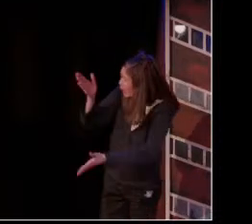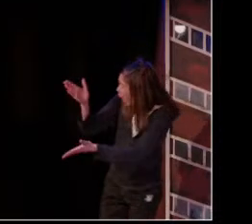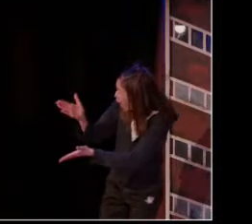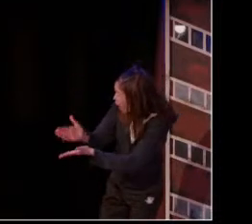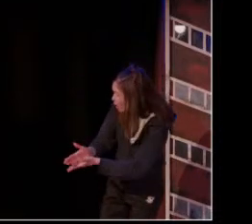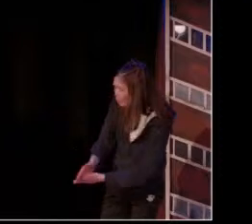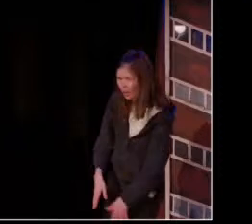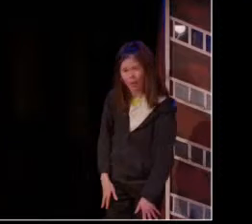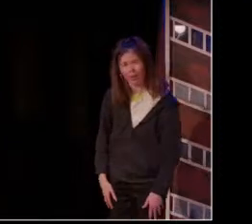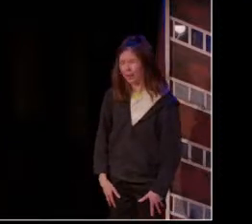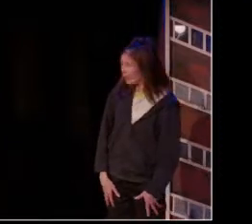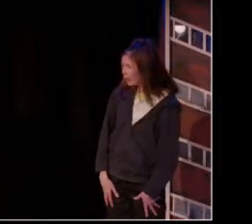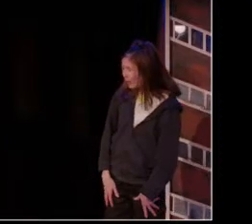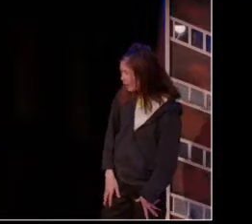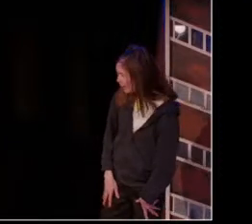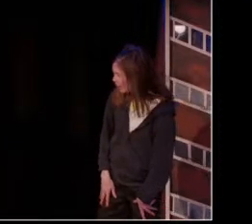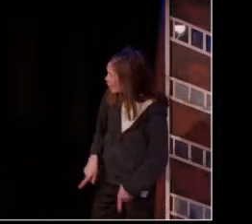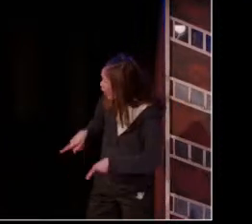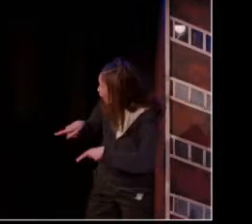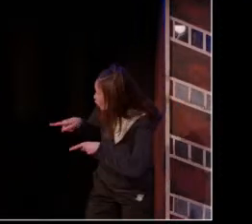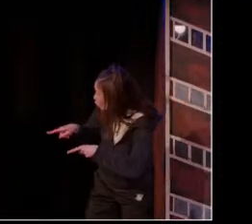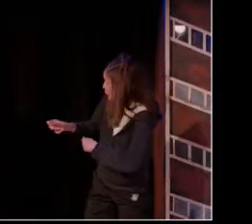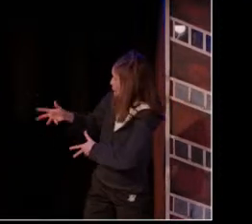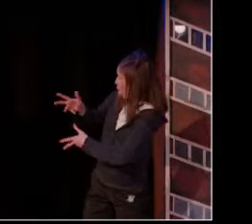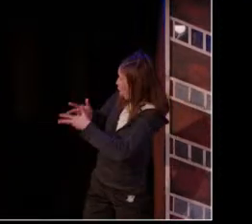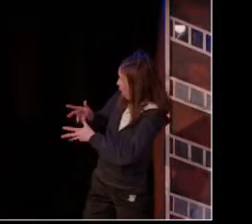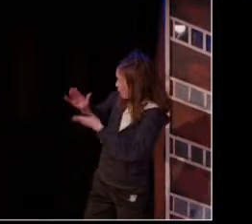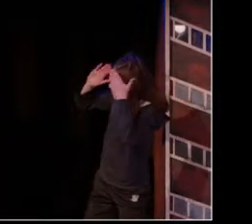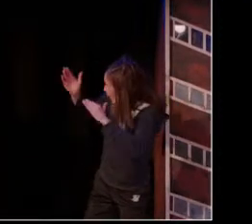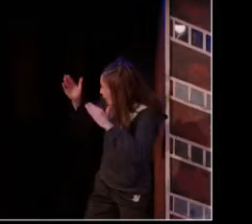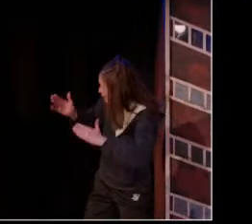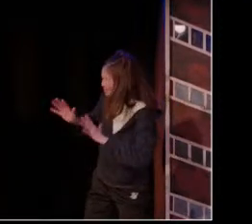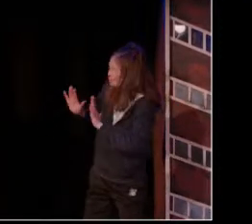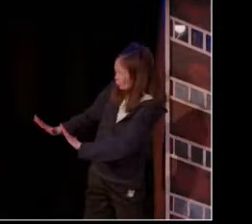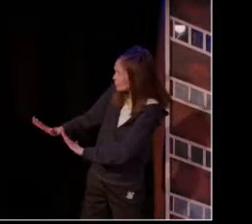suppose, as this world goes, to pass for being honest.